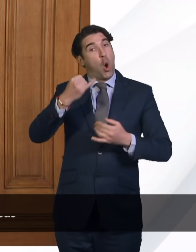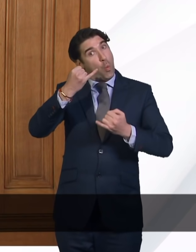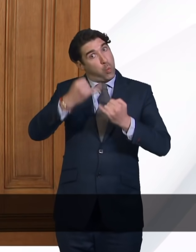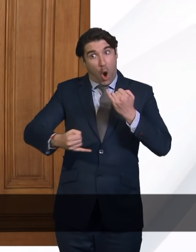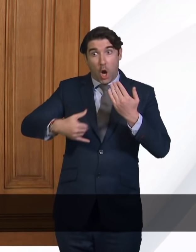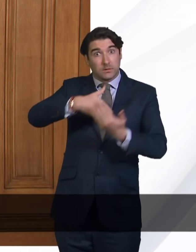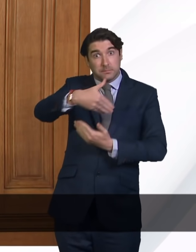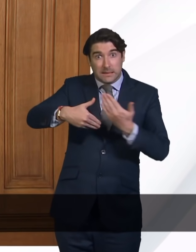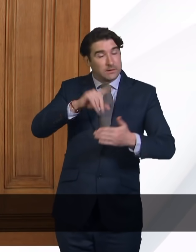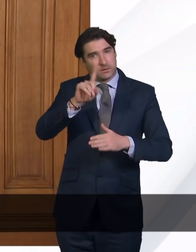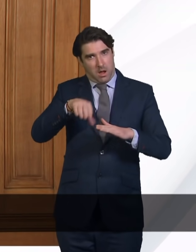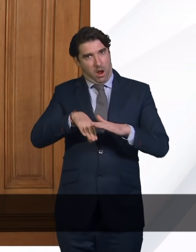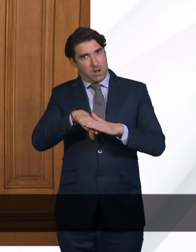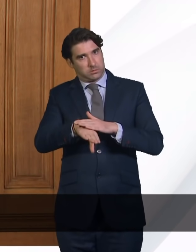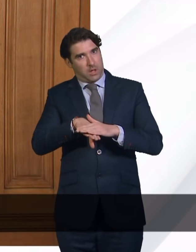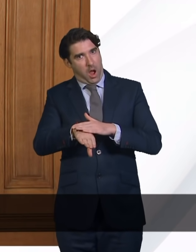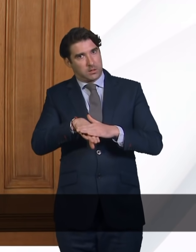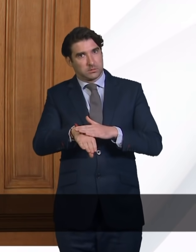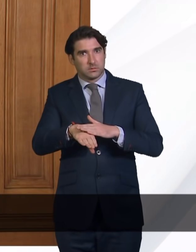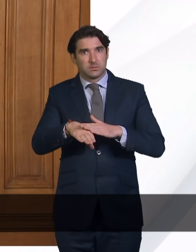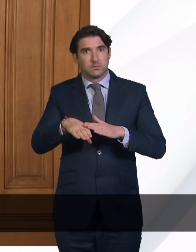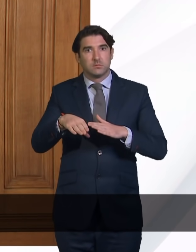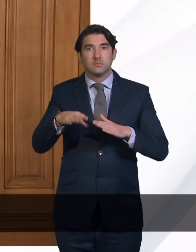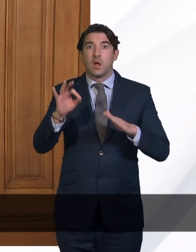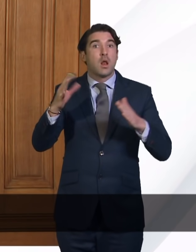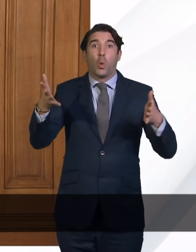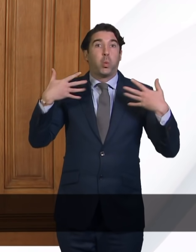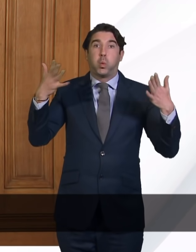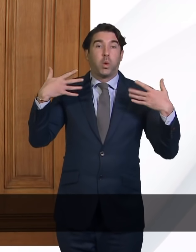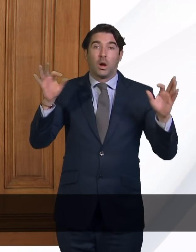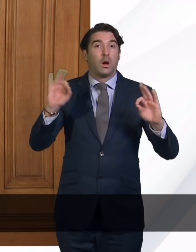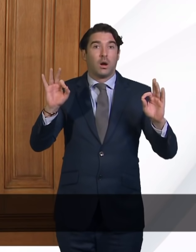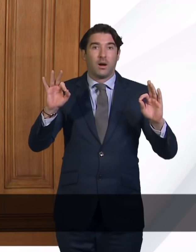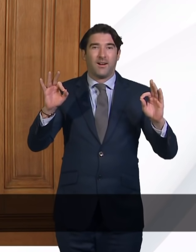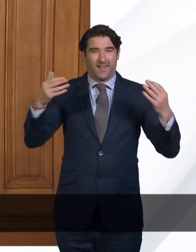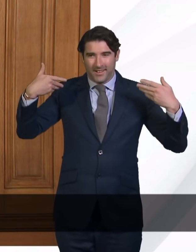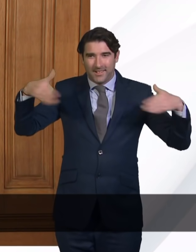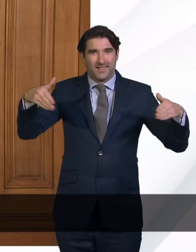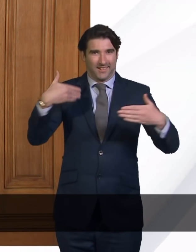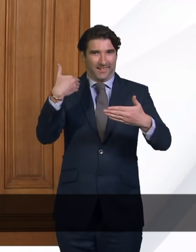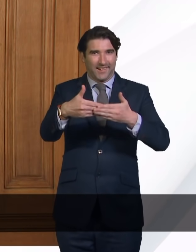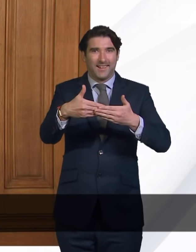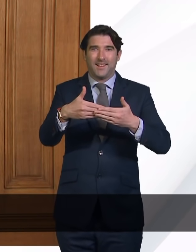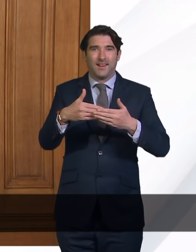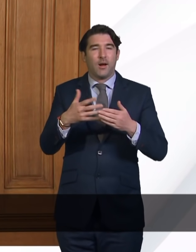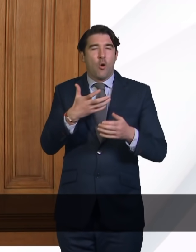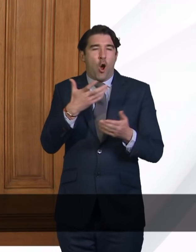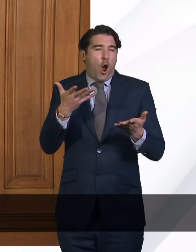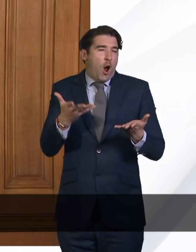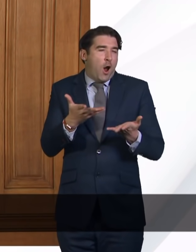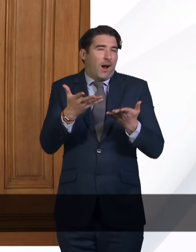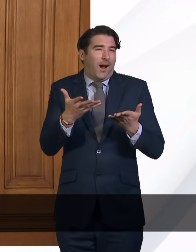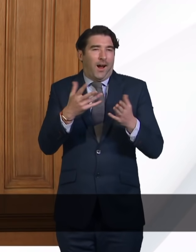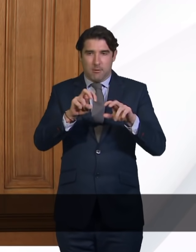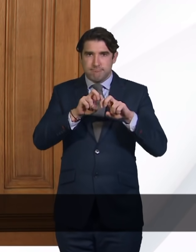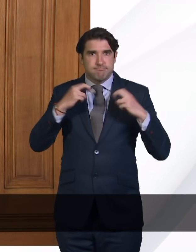poorly ventilated. And we need to make sure we reduce the probability of coming into contact with somebody who is infected by all